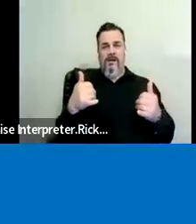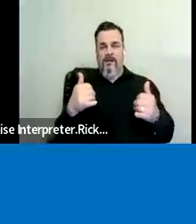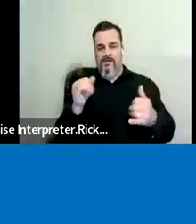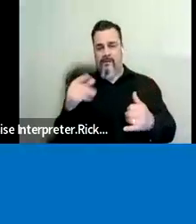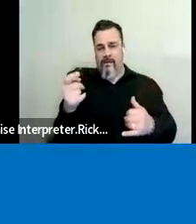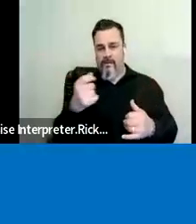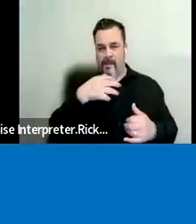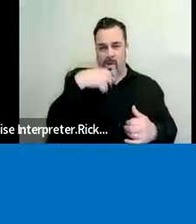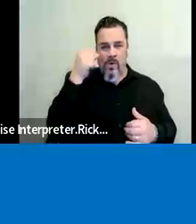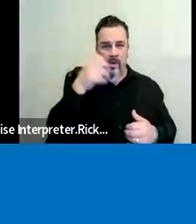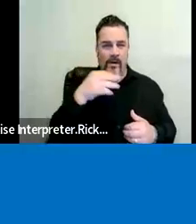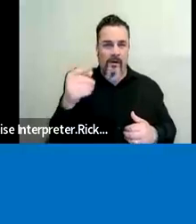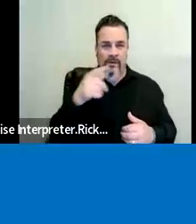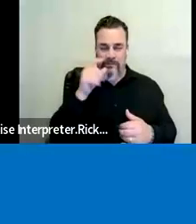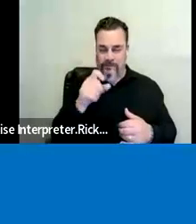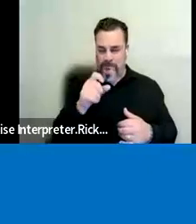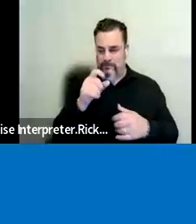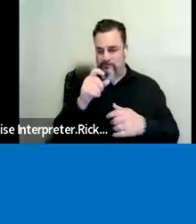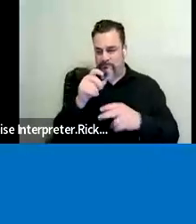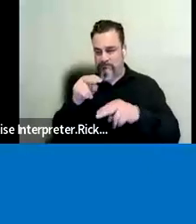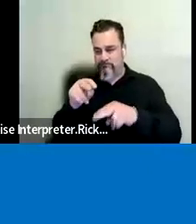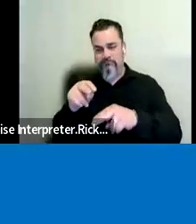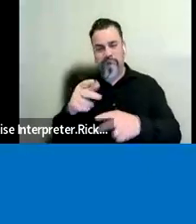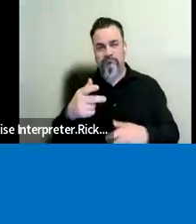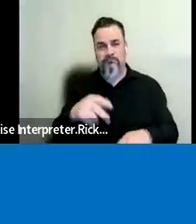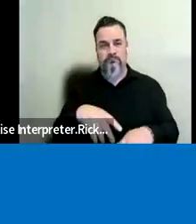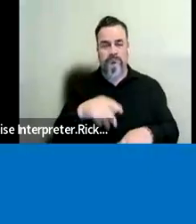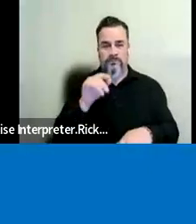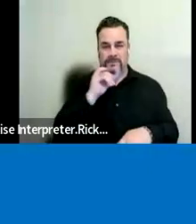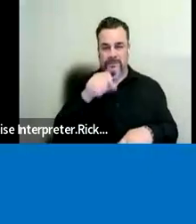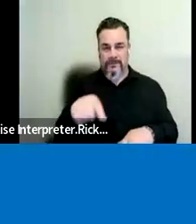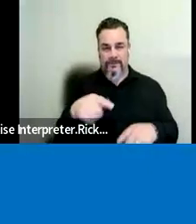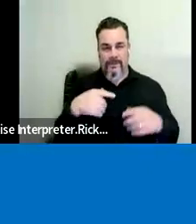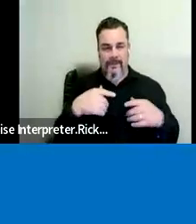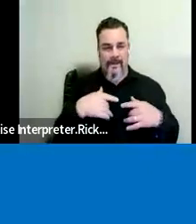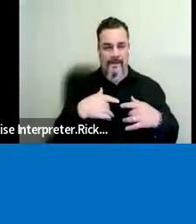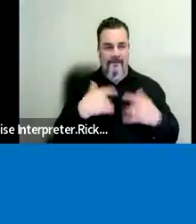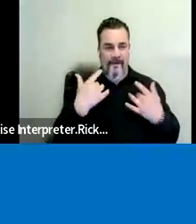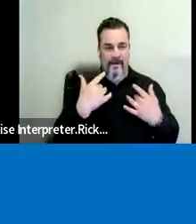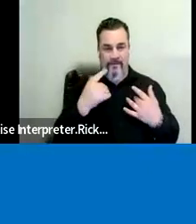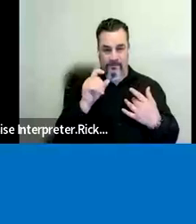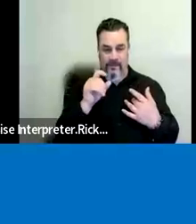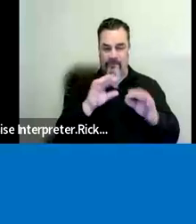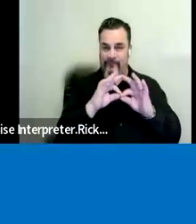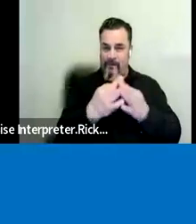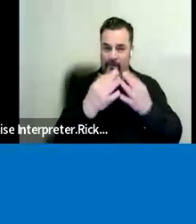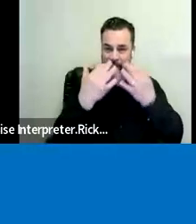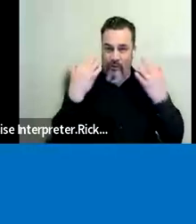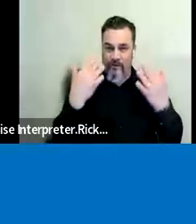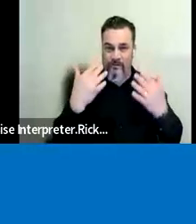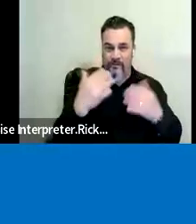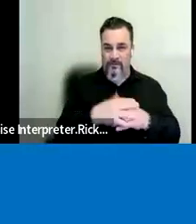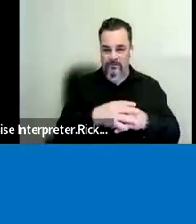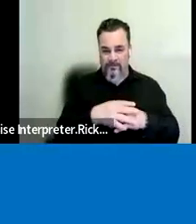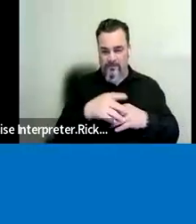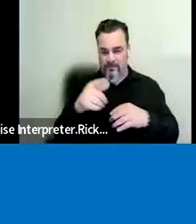little bit older and don't need direct supervision? Is the event family friendly? You can state that in all of